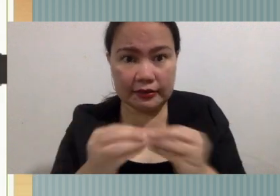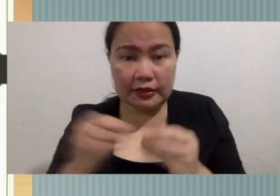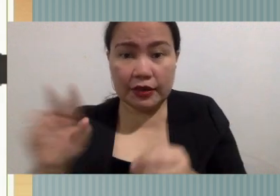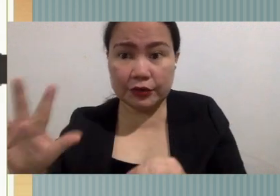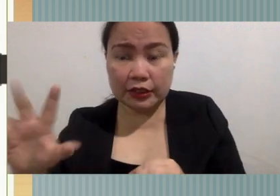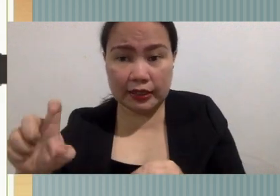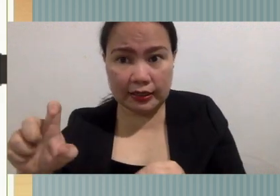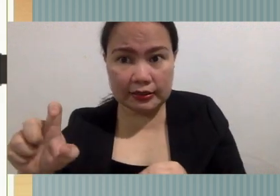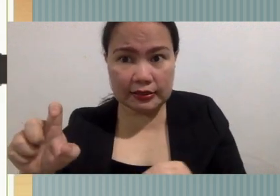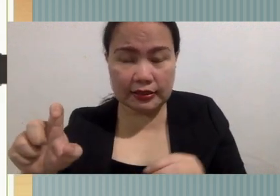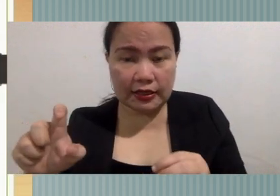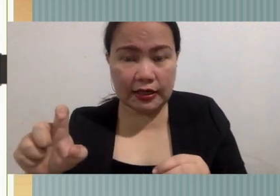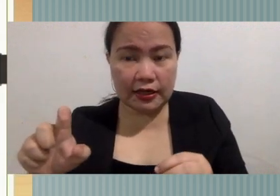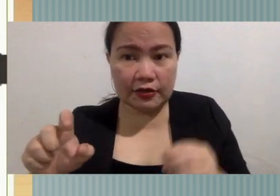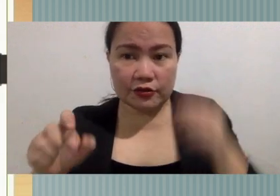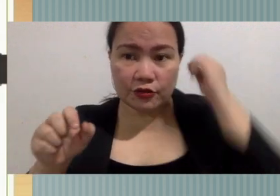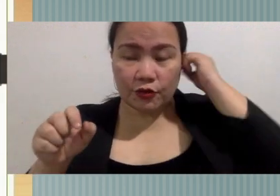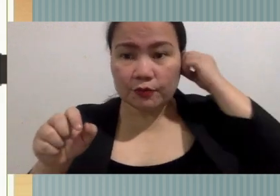plus 6?